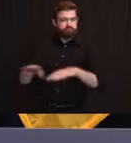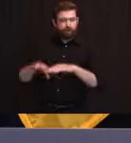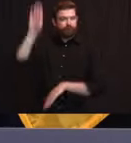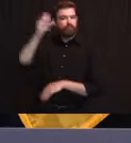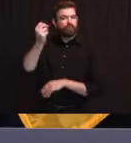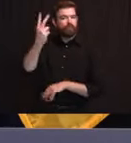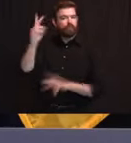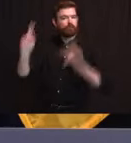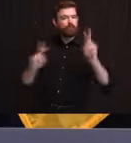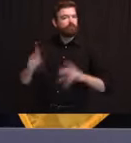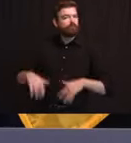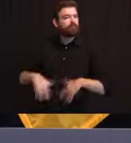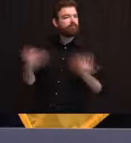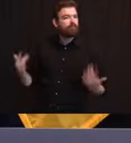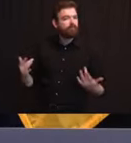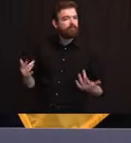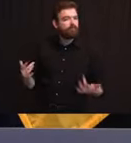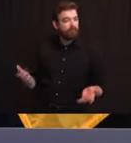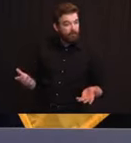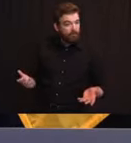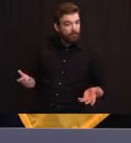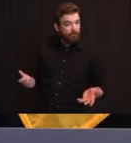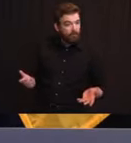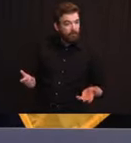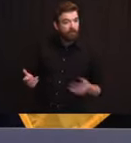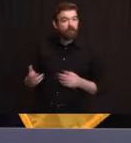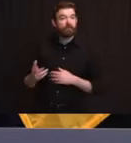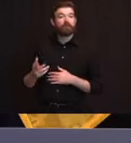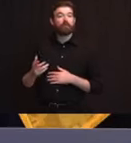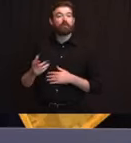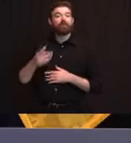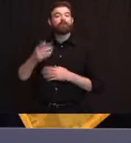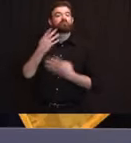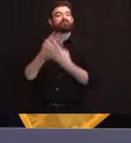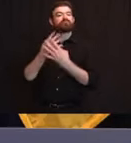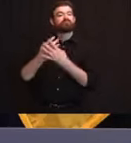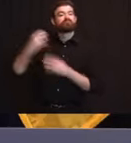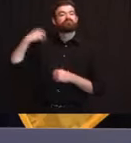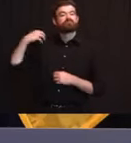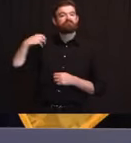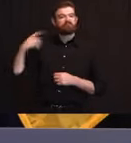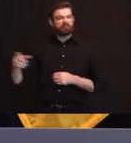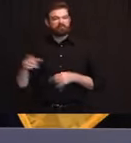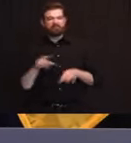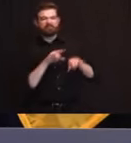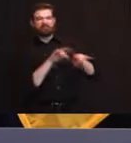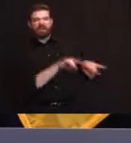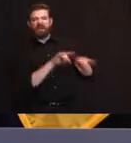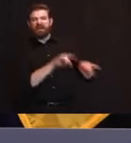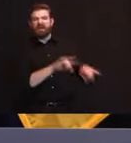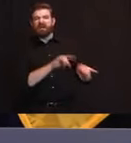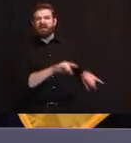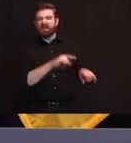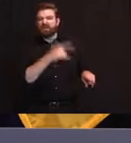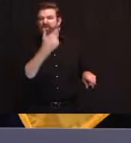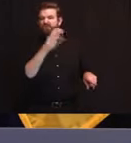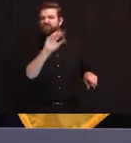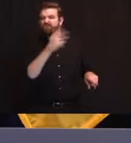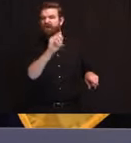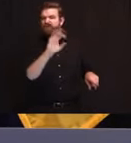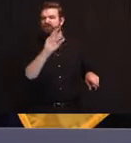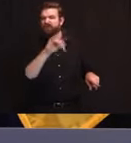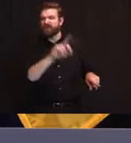who mocked George Floyd's death should be fired, what would you say? Do we know of any protests scheduled near President Trump's golf club